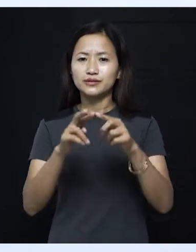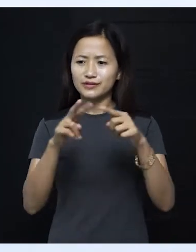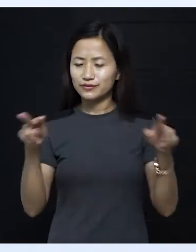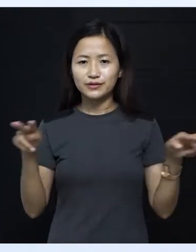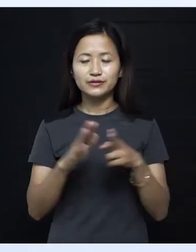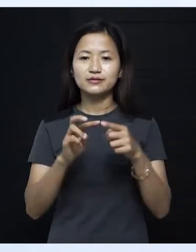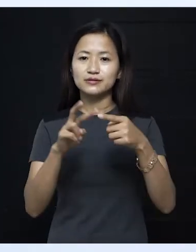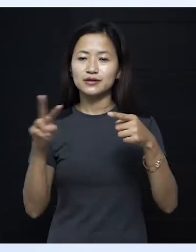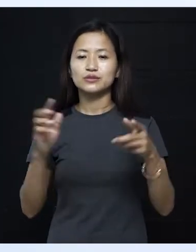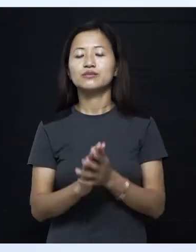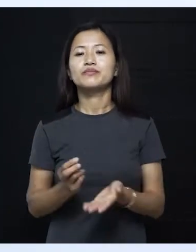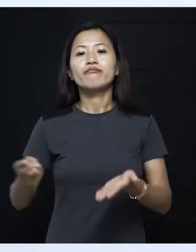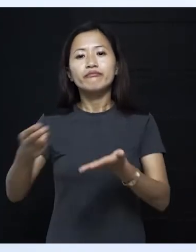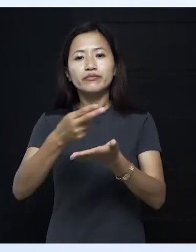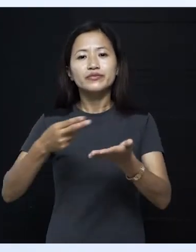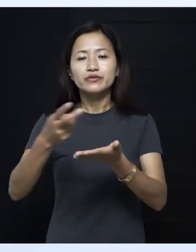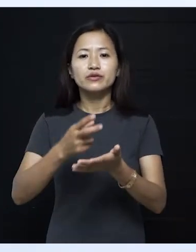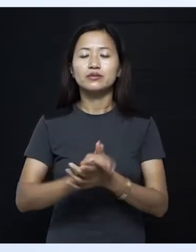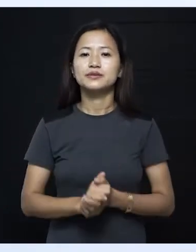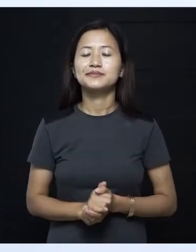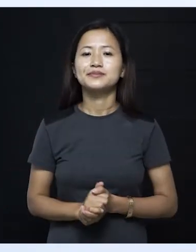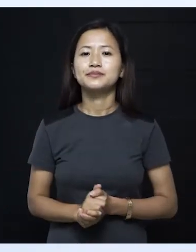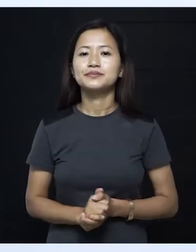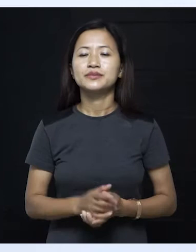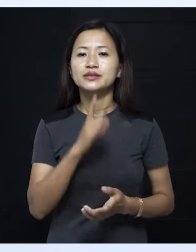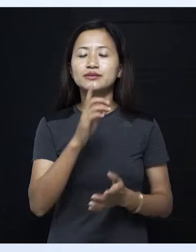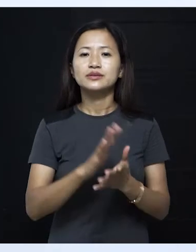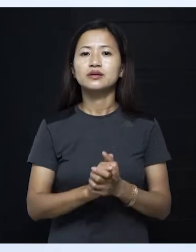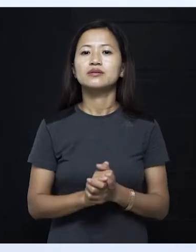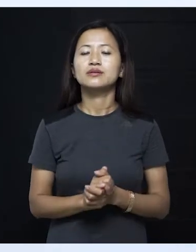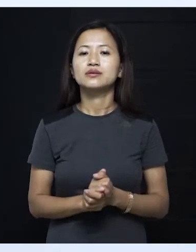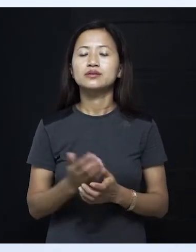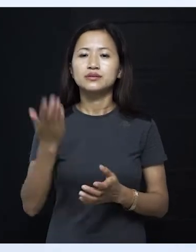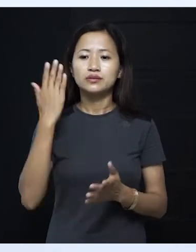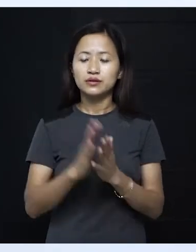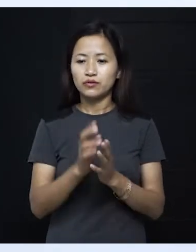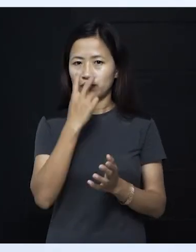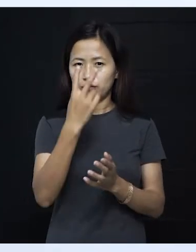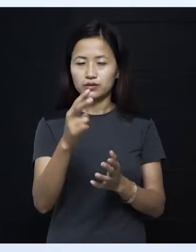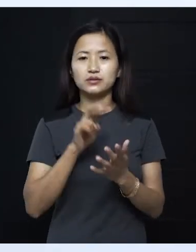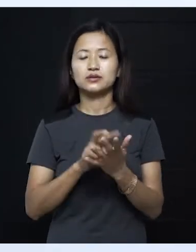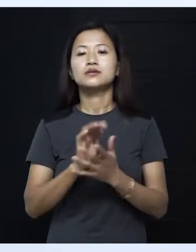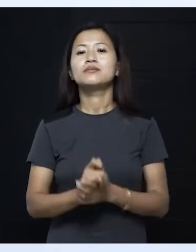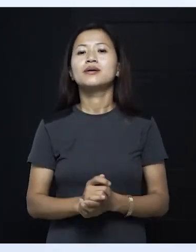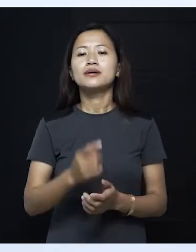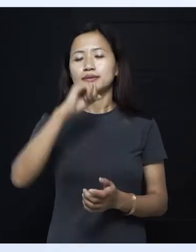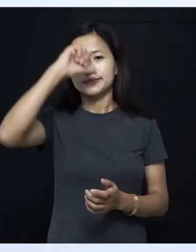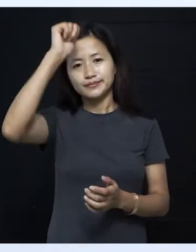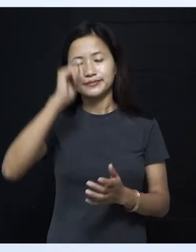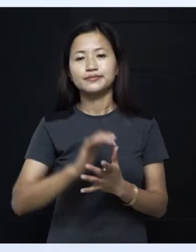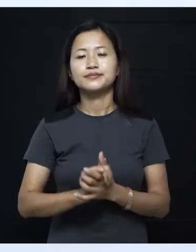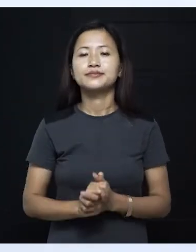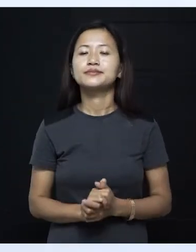of farming. And as I've said before, in this chapter we are focusing mainly on